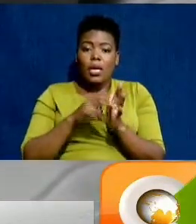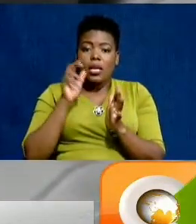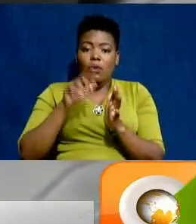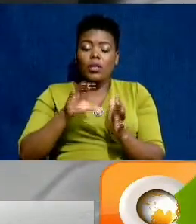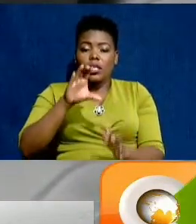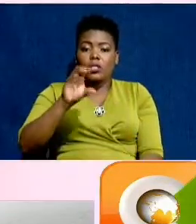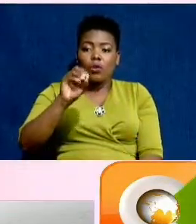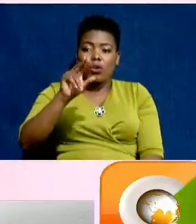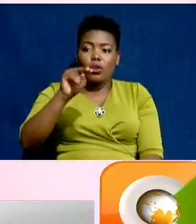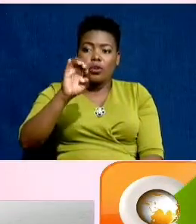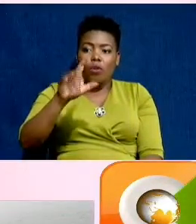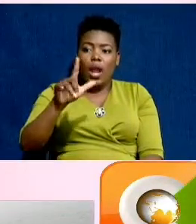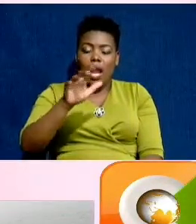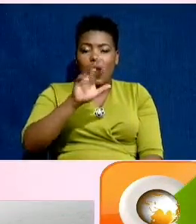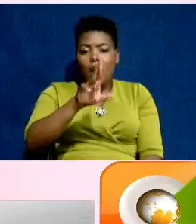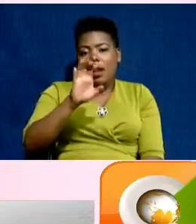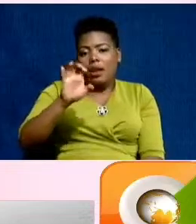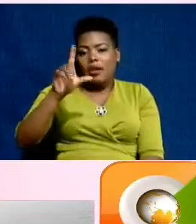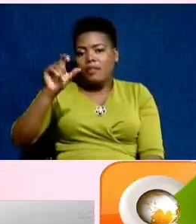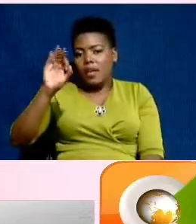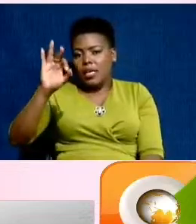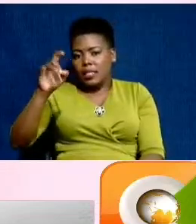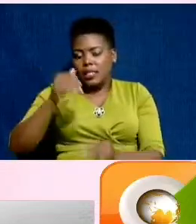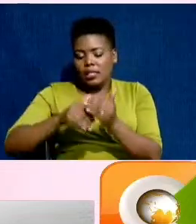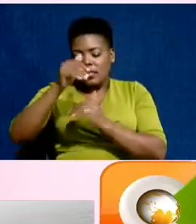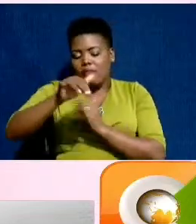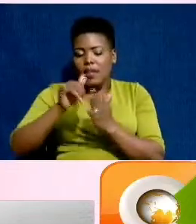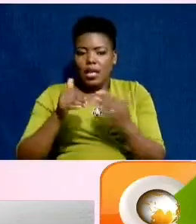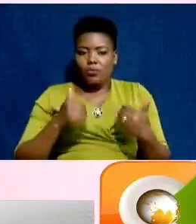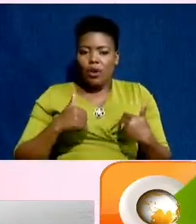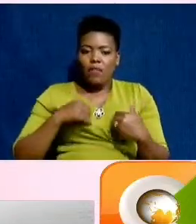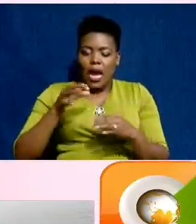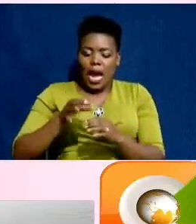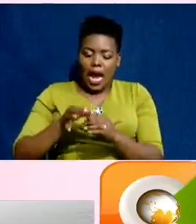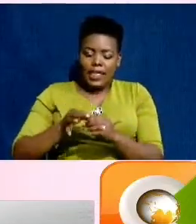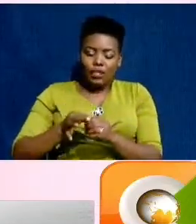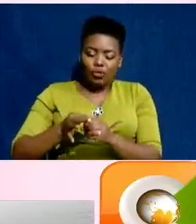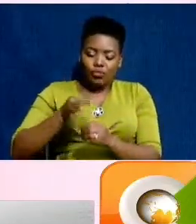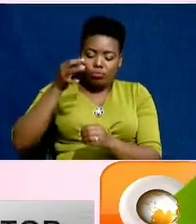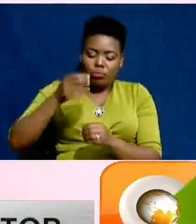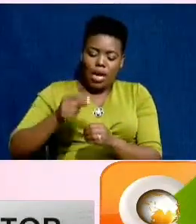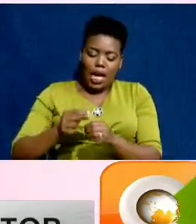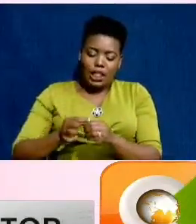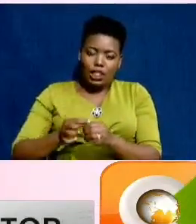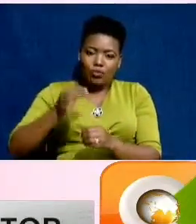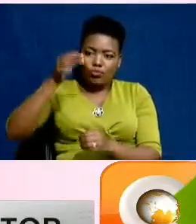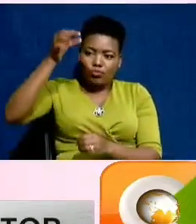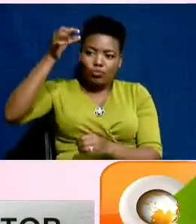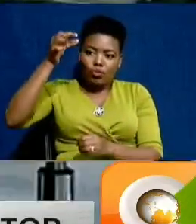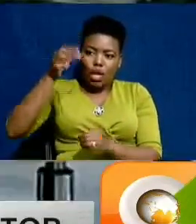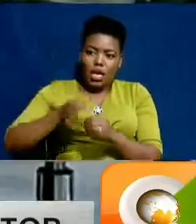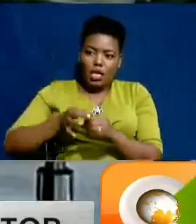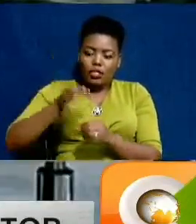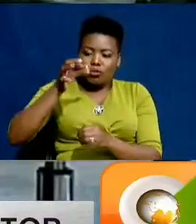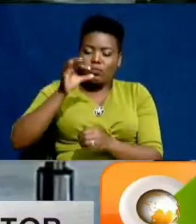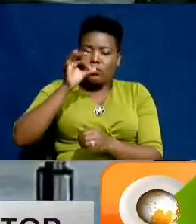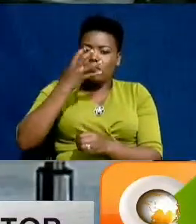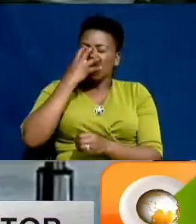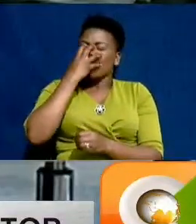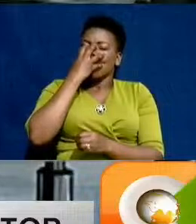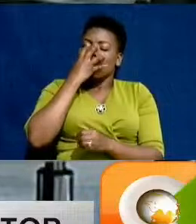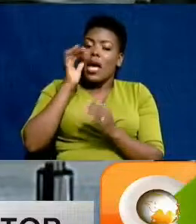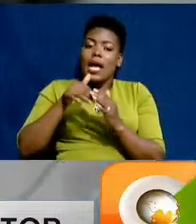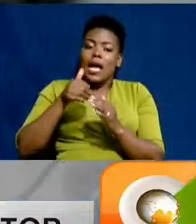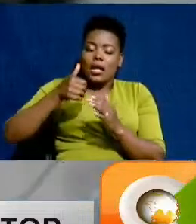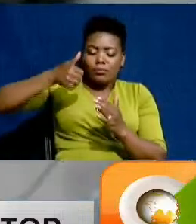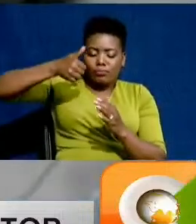corneal reflex. Then after that, you already have a tube with the machine. So you're breathing through a tube. Then that tube, I can push